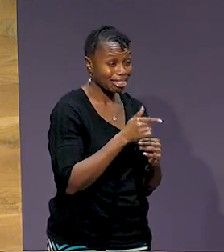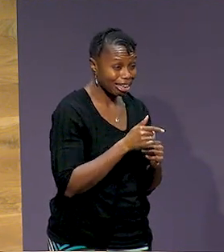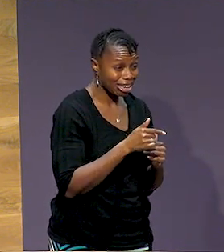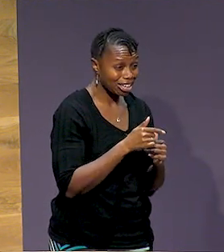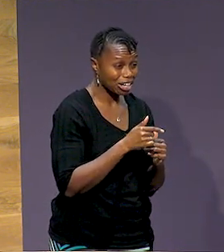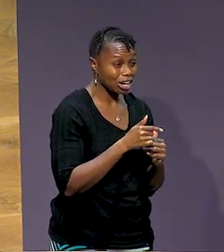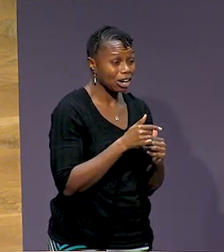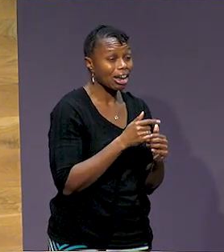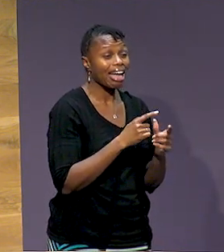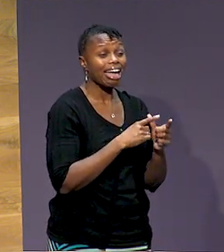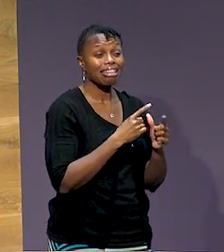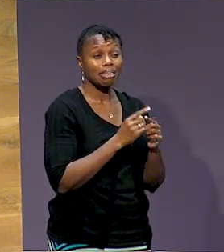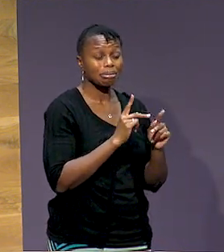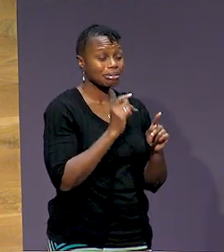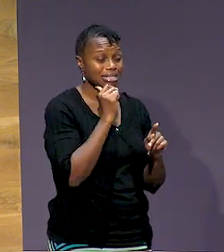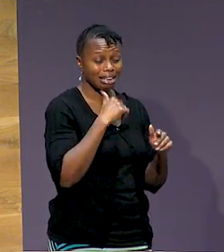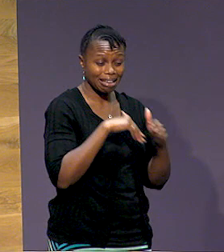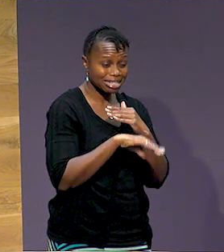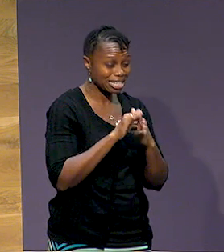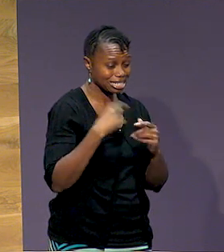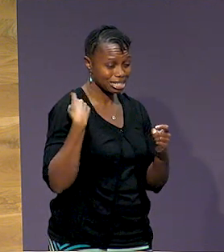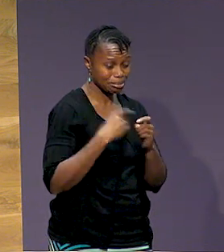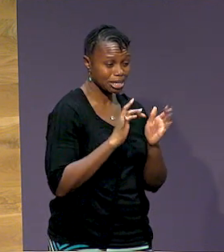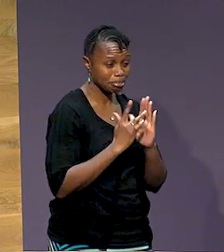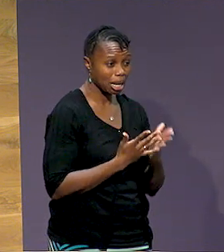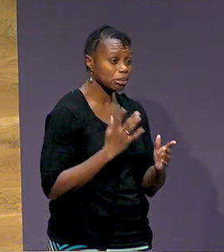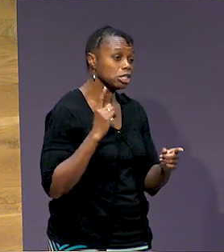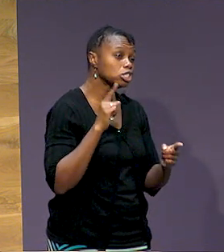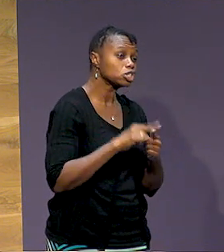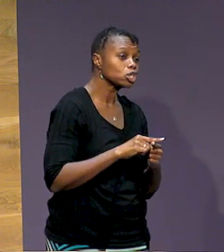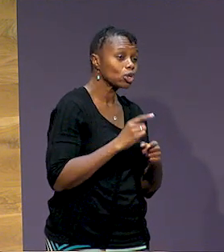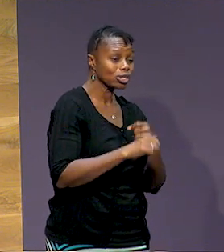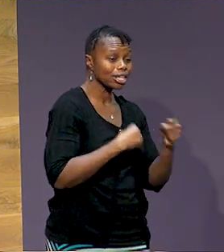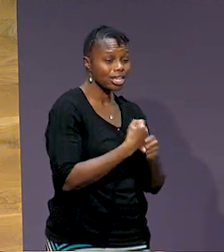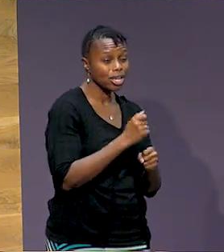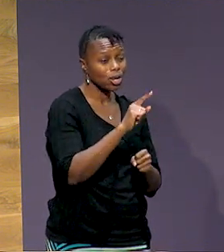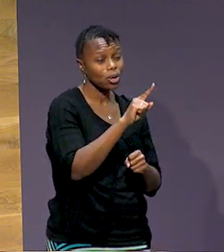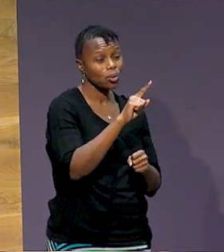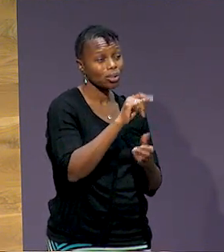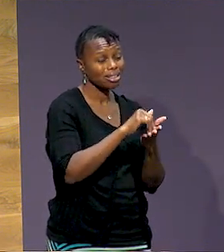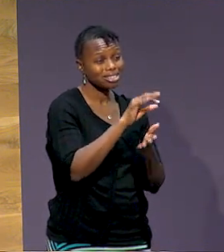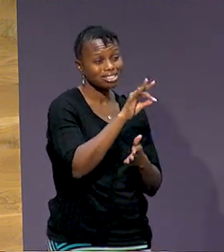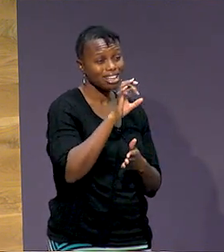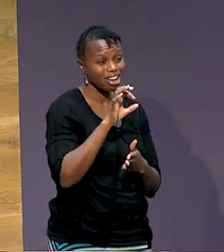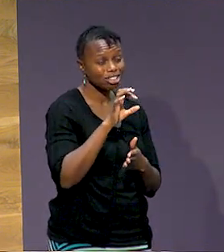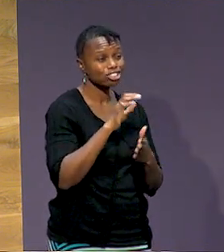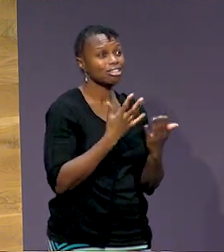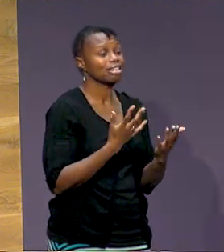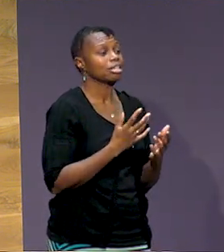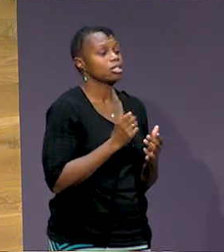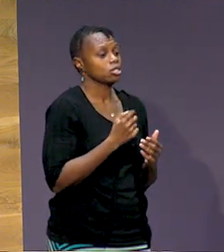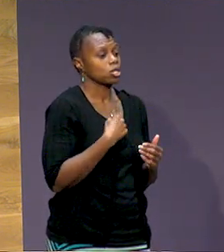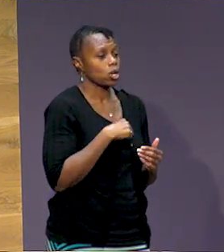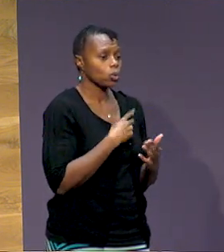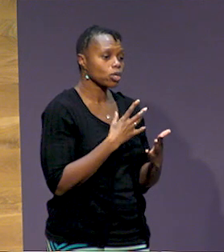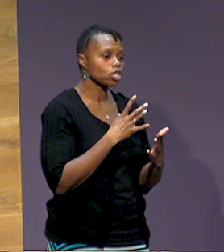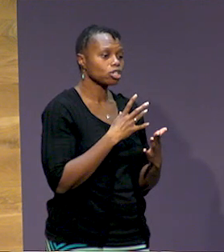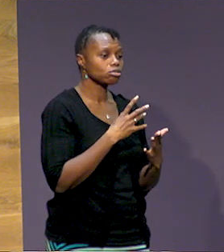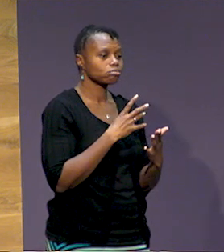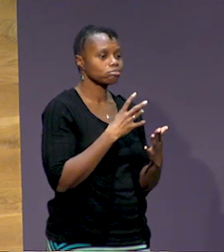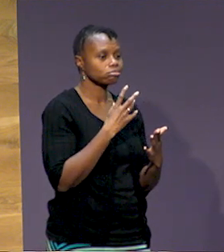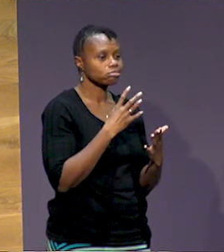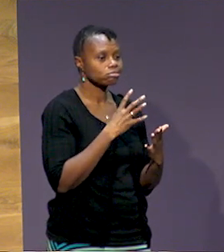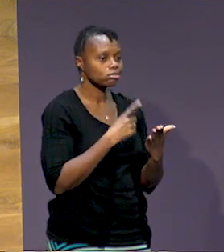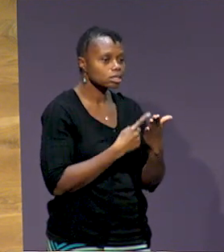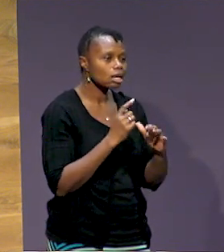the 1900s. And just talking about it and how it has impacted us today in Latin America, about Christianity,